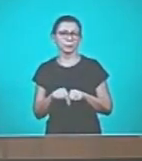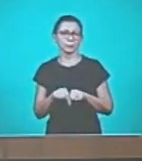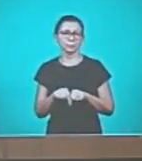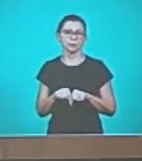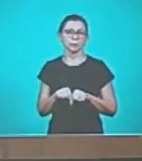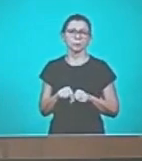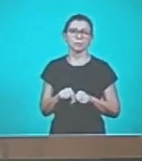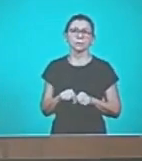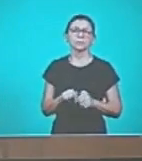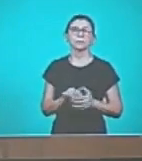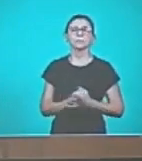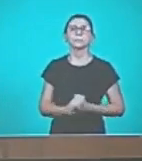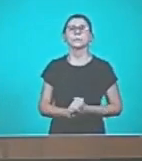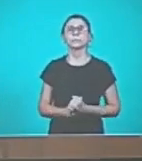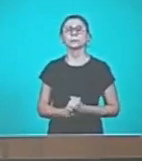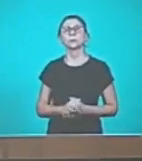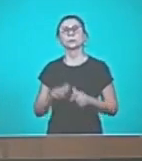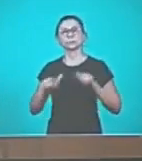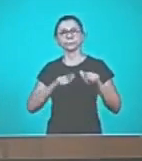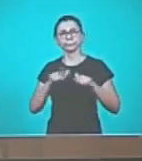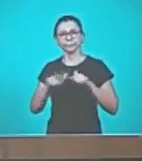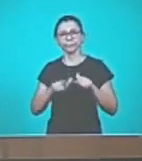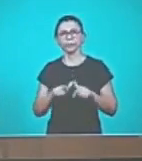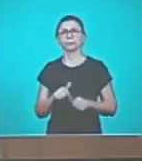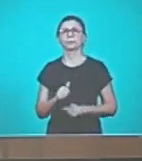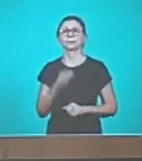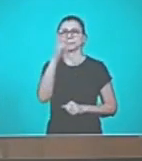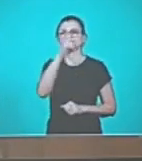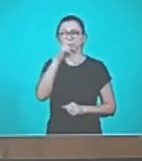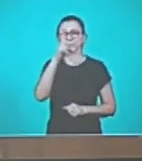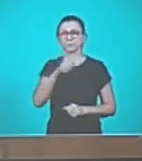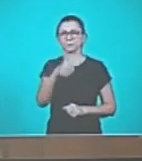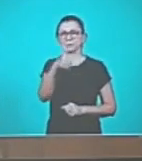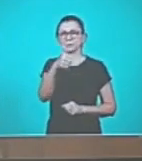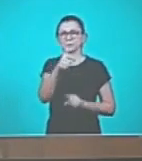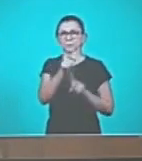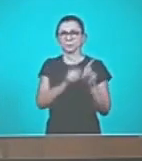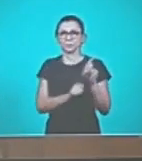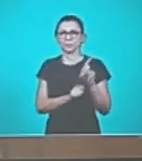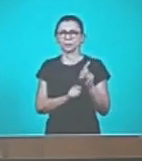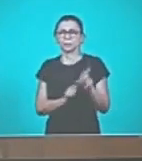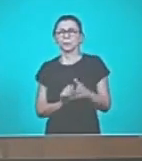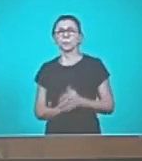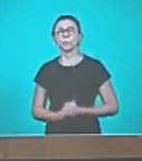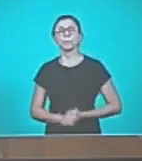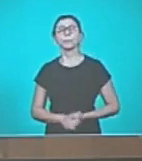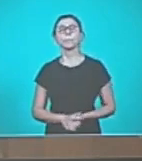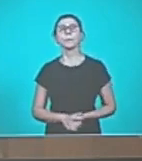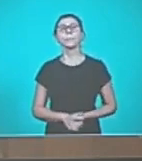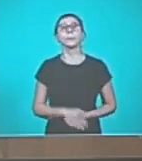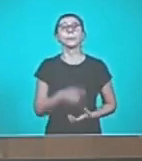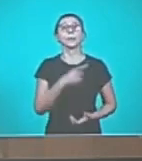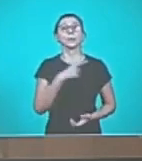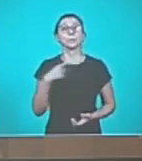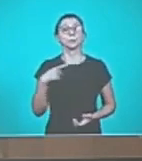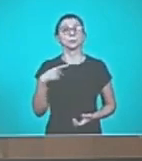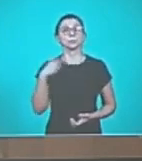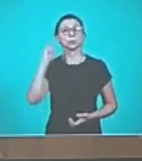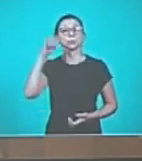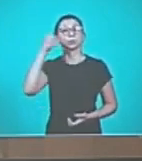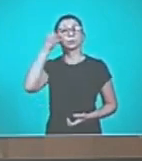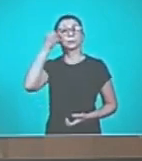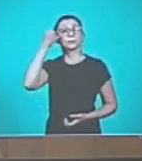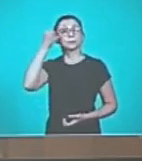on this first Sunday of the month. However, Pastor Josias already said, he